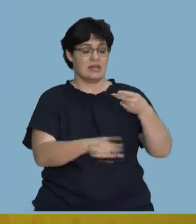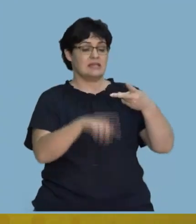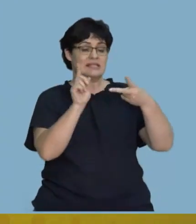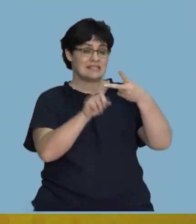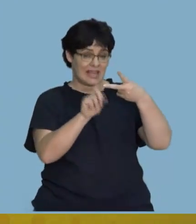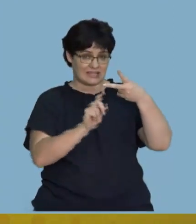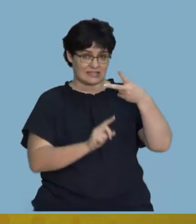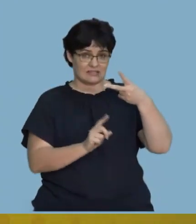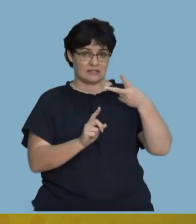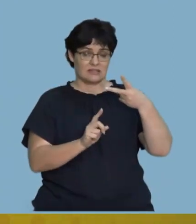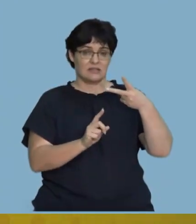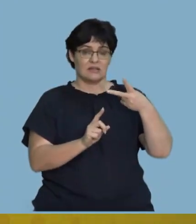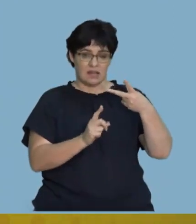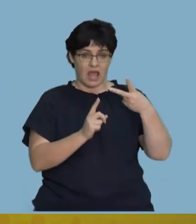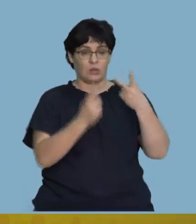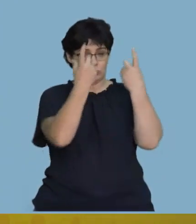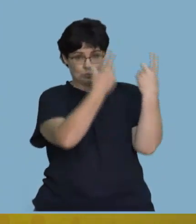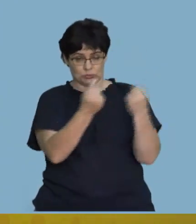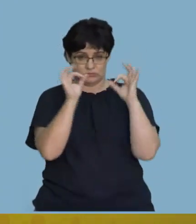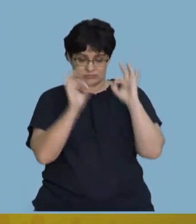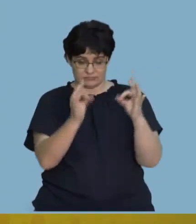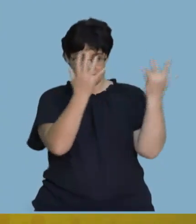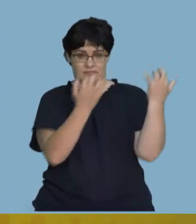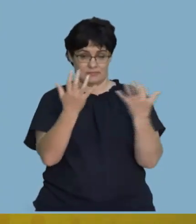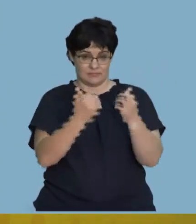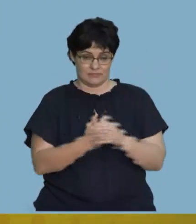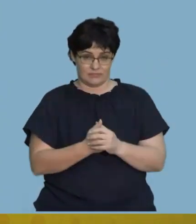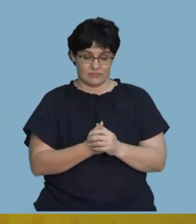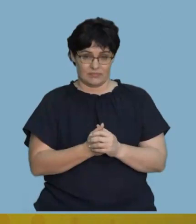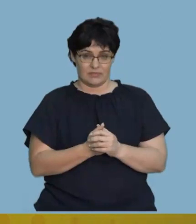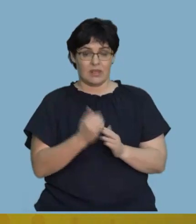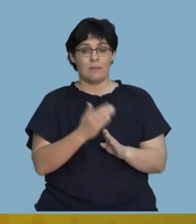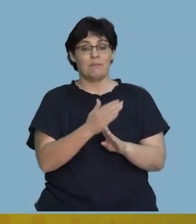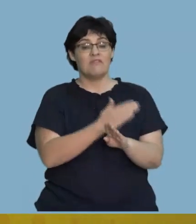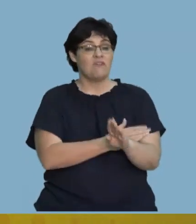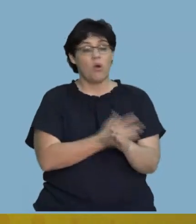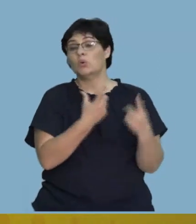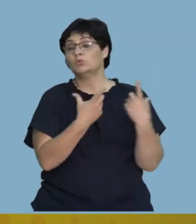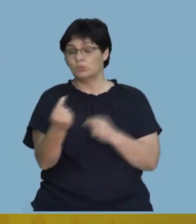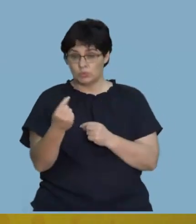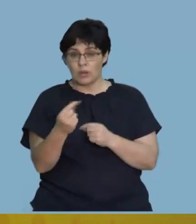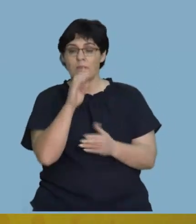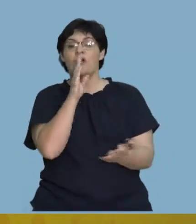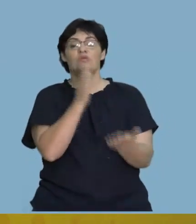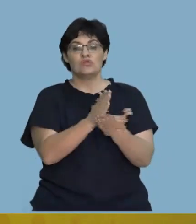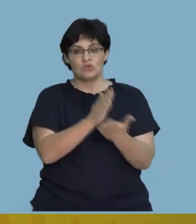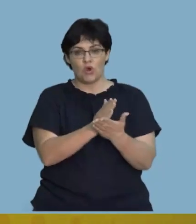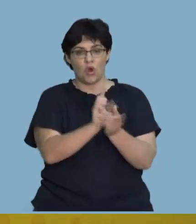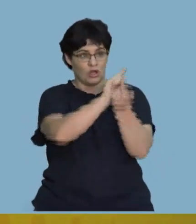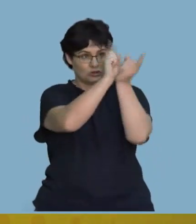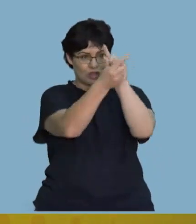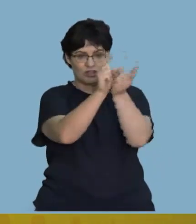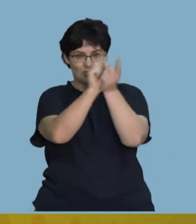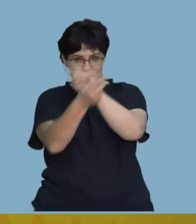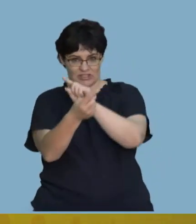the correct substitution. However, before you carry out any substitution, ensure that the necessary conversions in terms of the SI